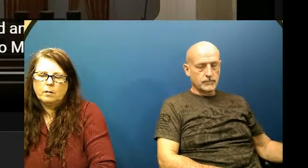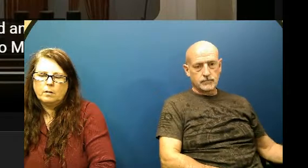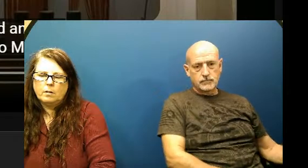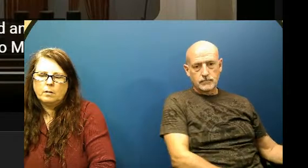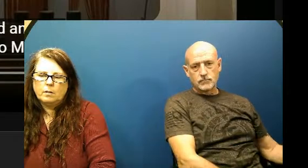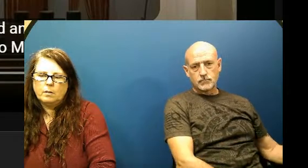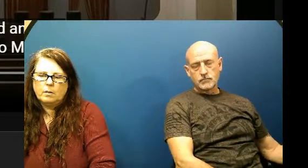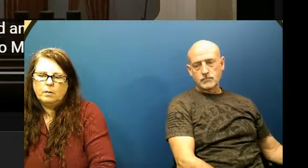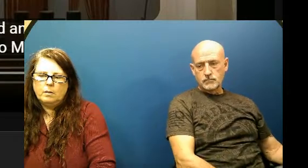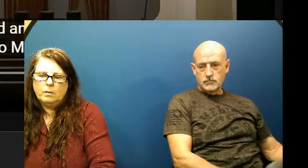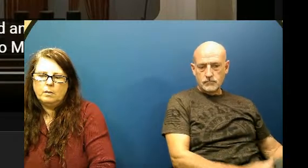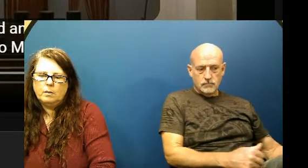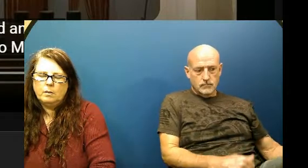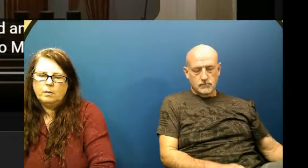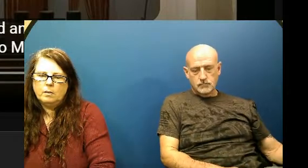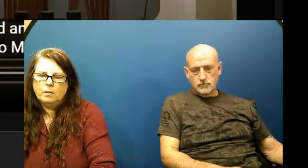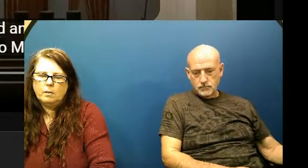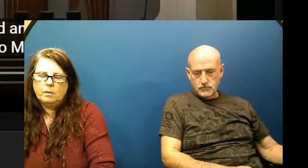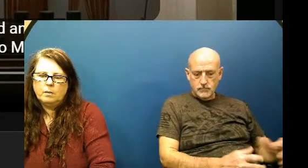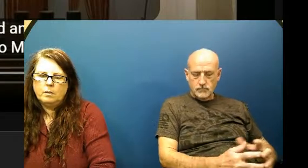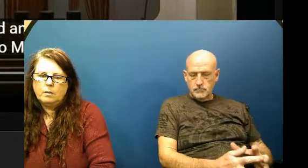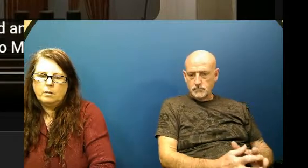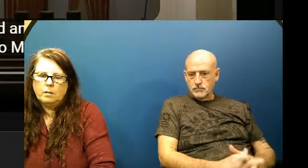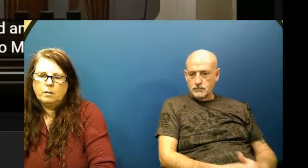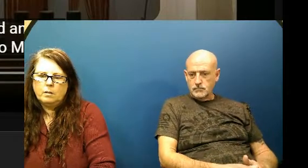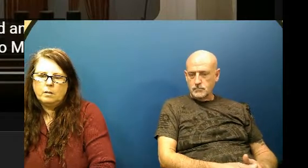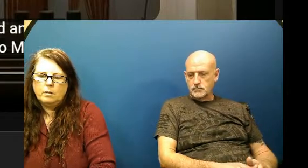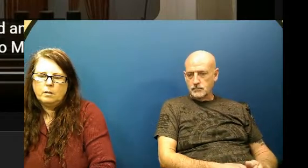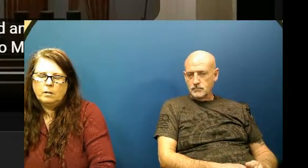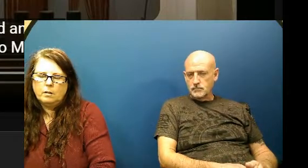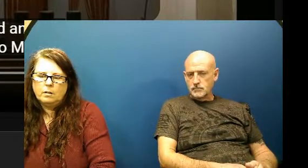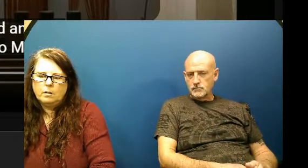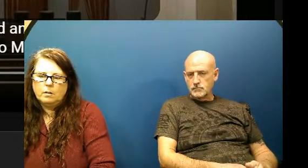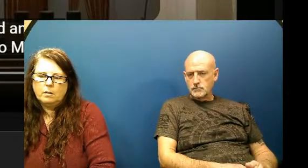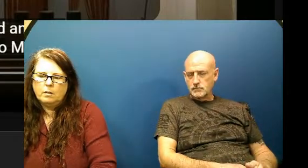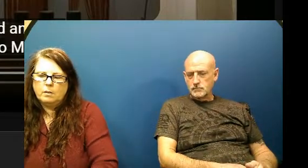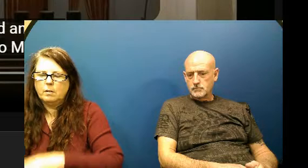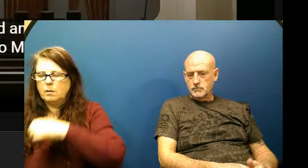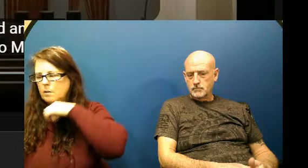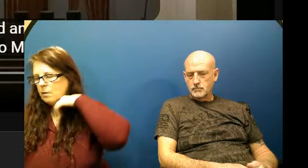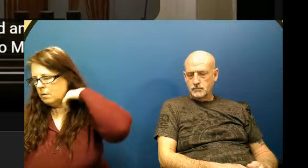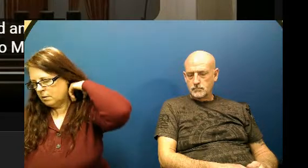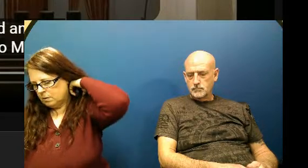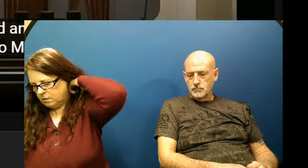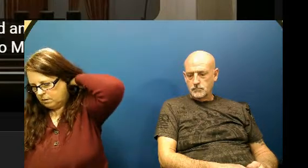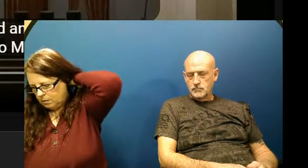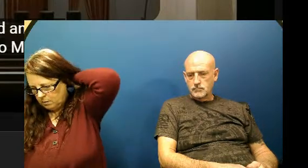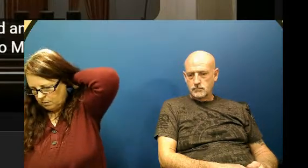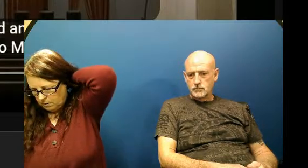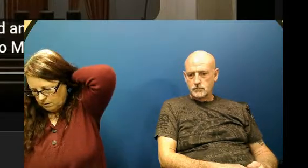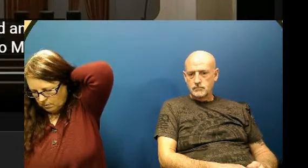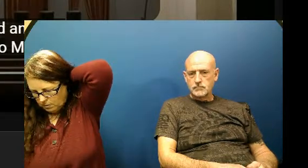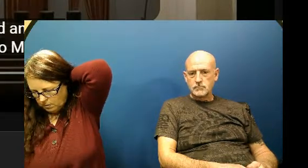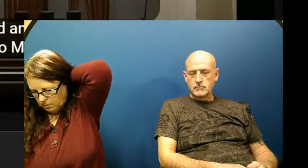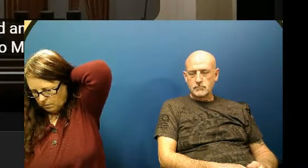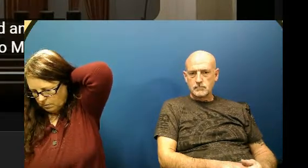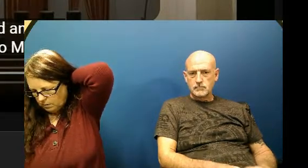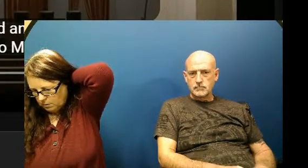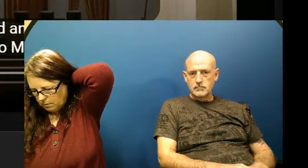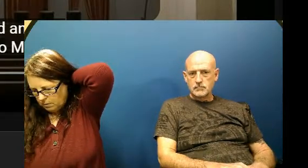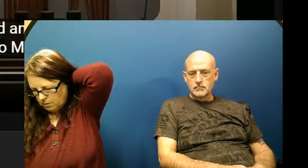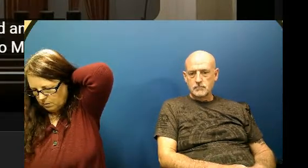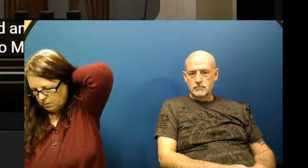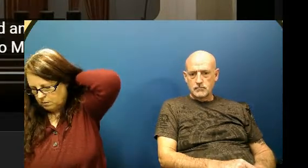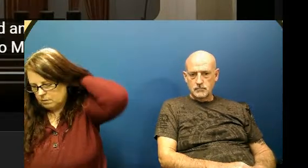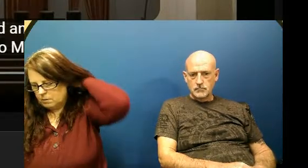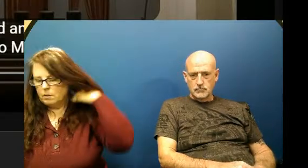the two. Yes, and I think the important thing to recognize is that the act here is targeting covert content manipulation